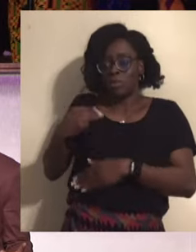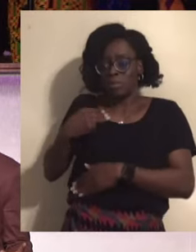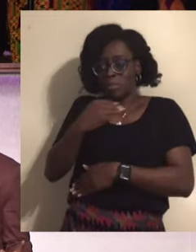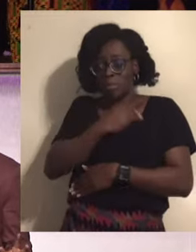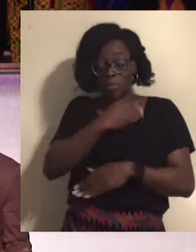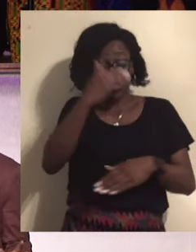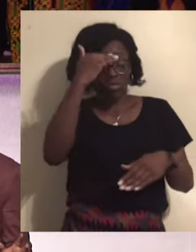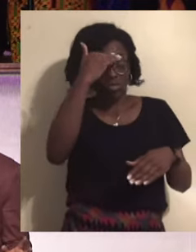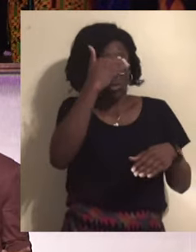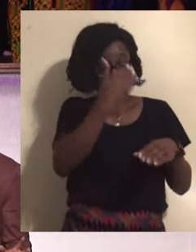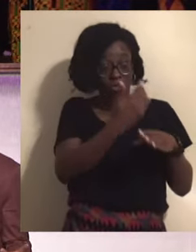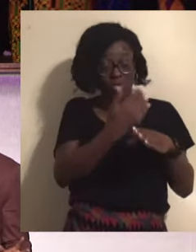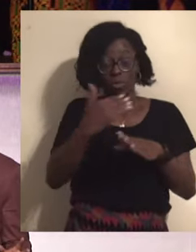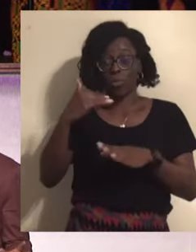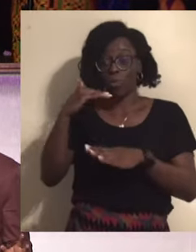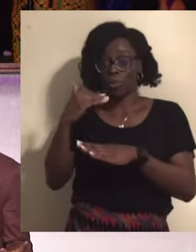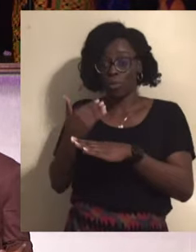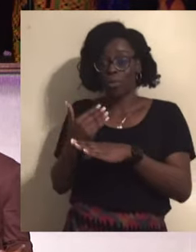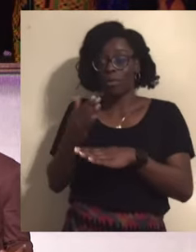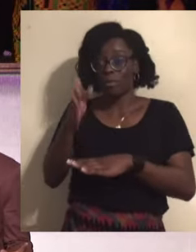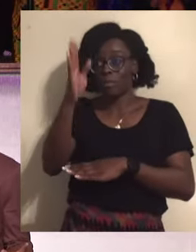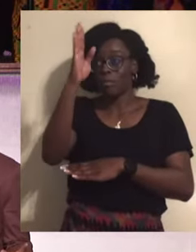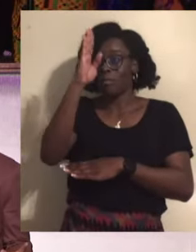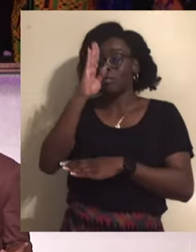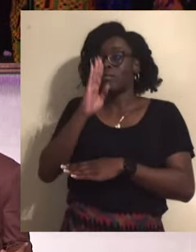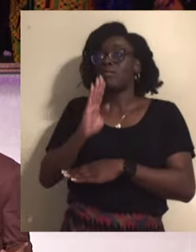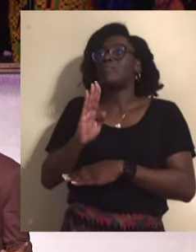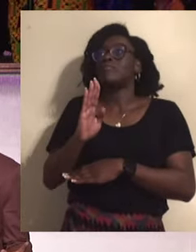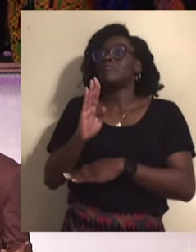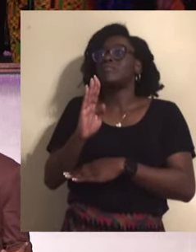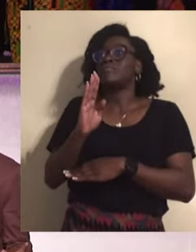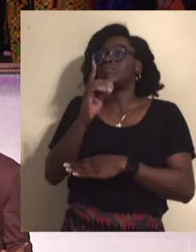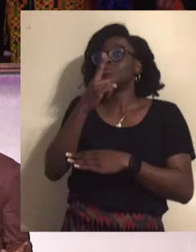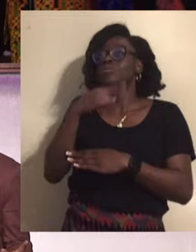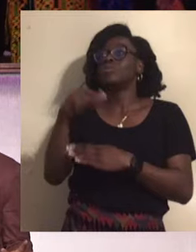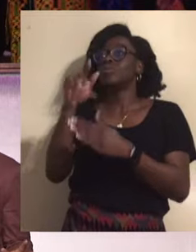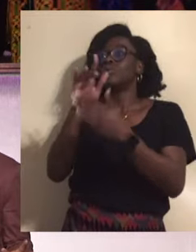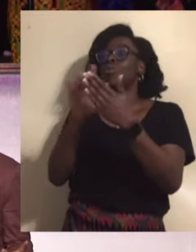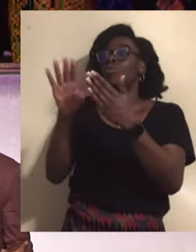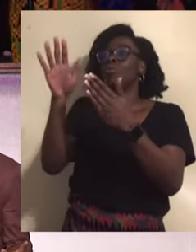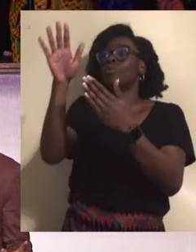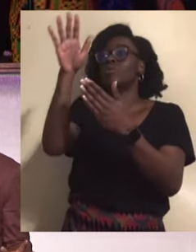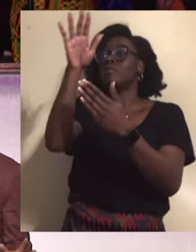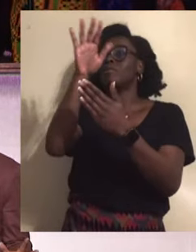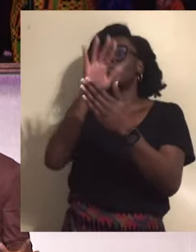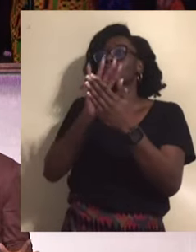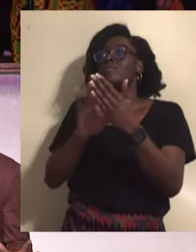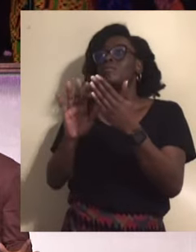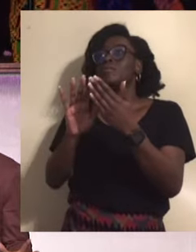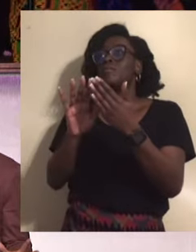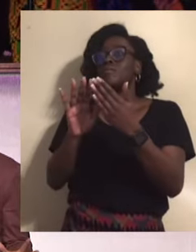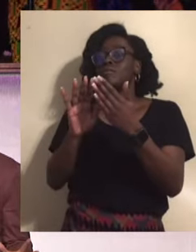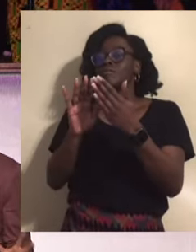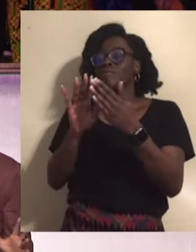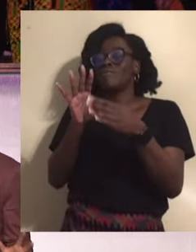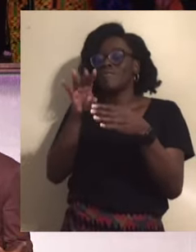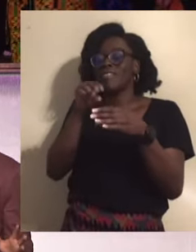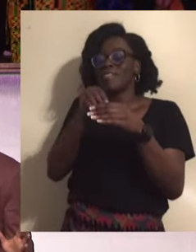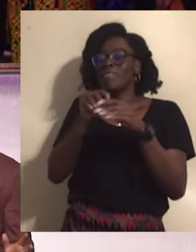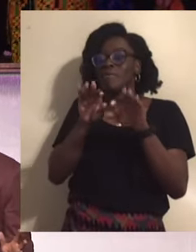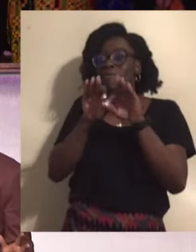And Father, we ask that you be glorified in the family that you have created